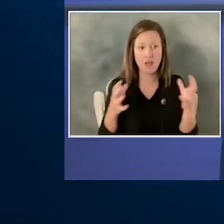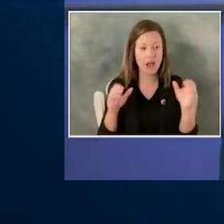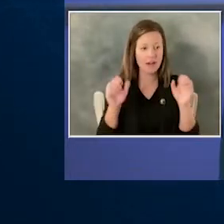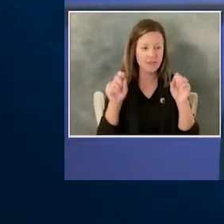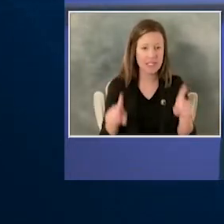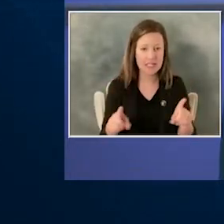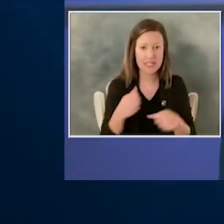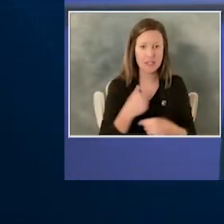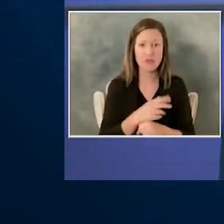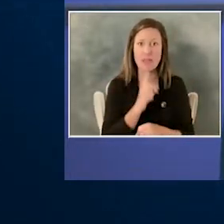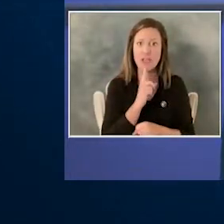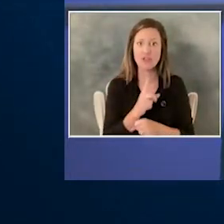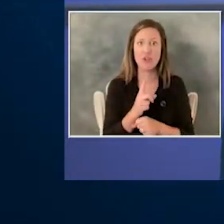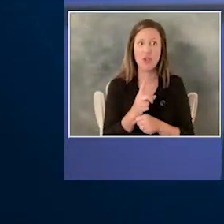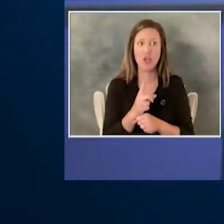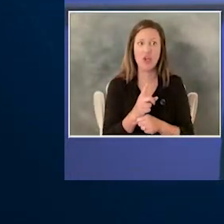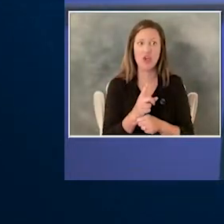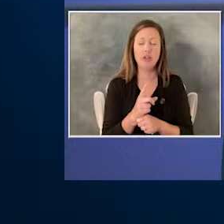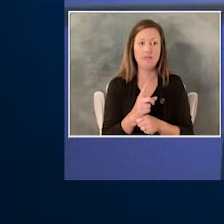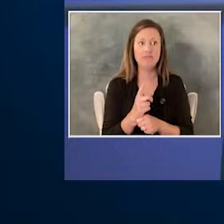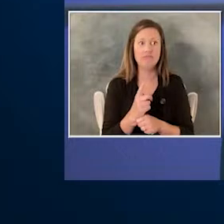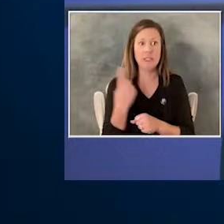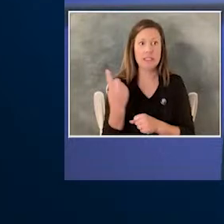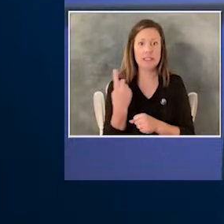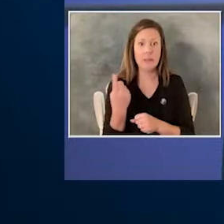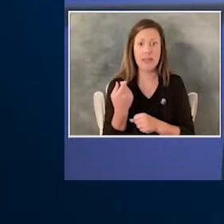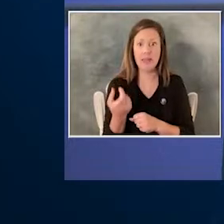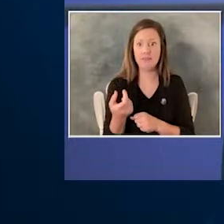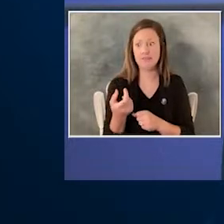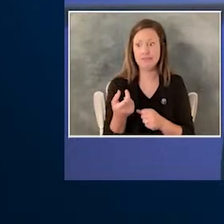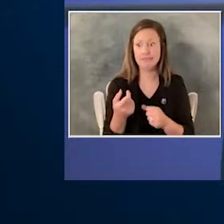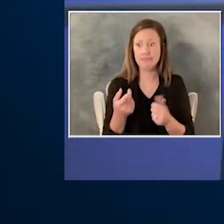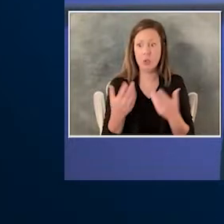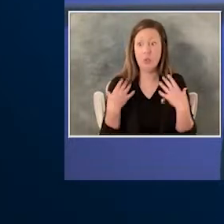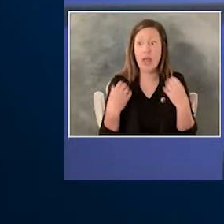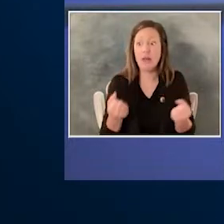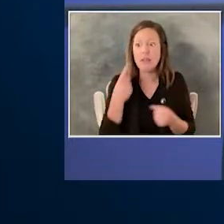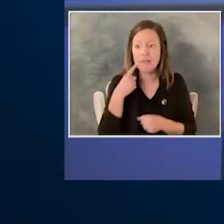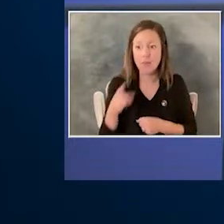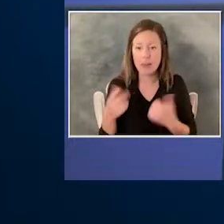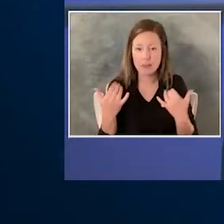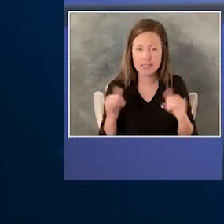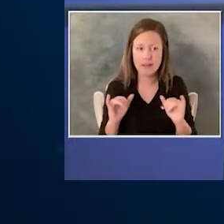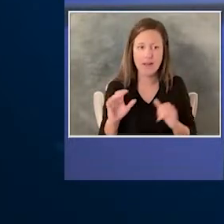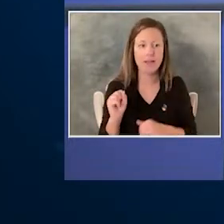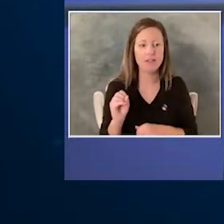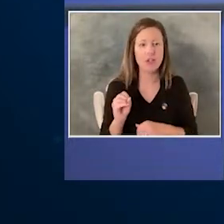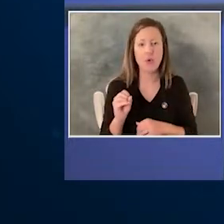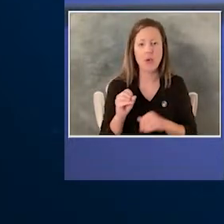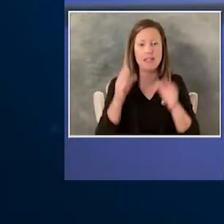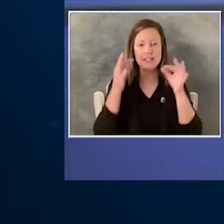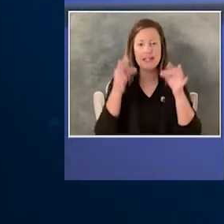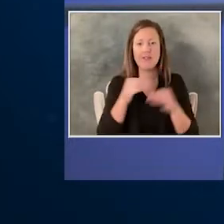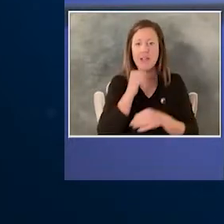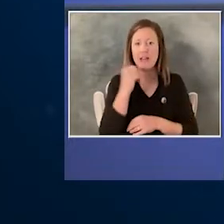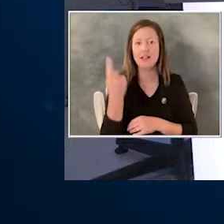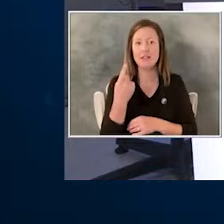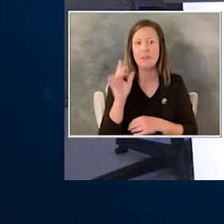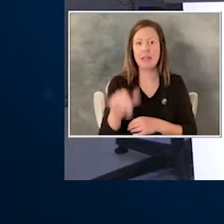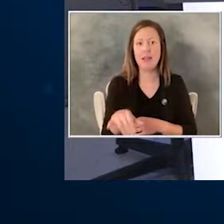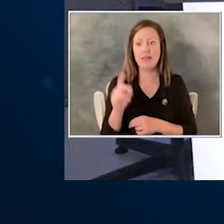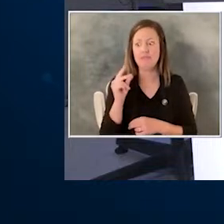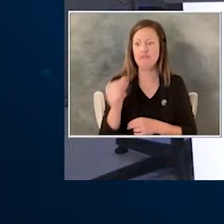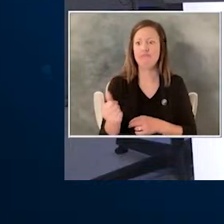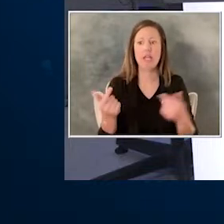is even something that they should do. Mm-hmm. So definitely not something that just happens overnight.